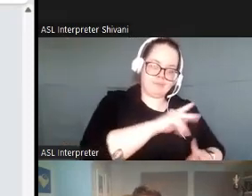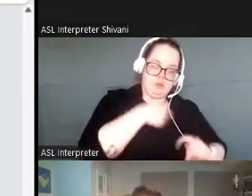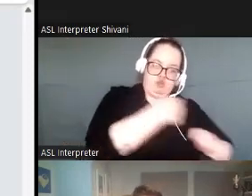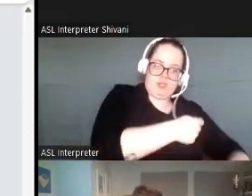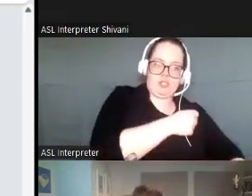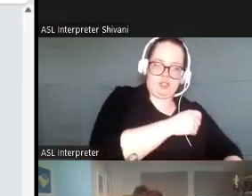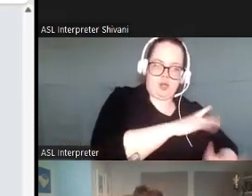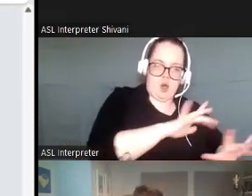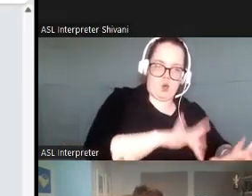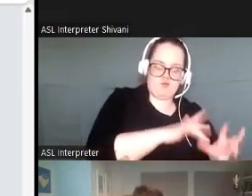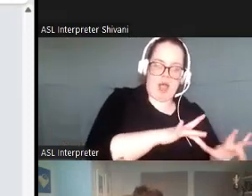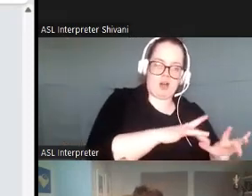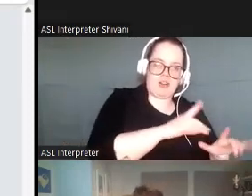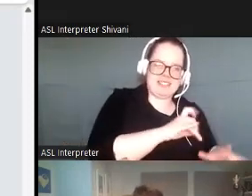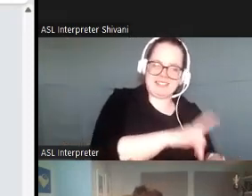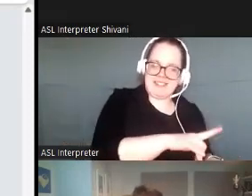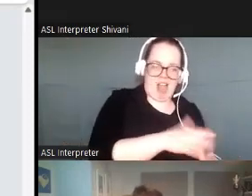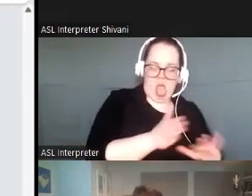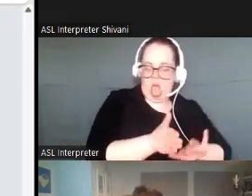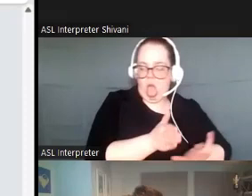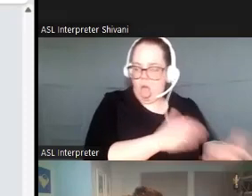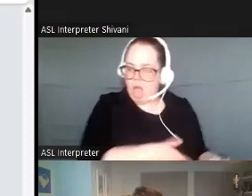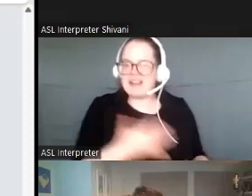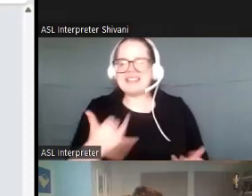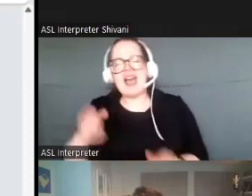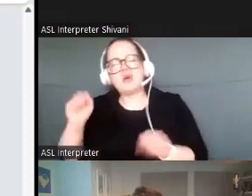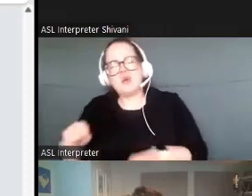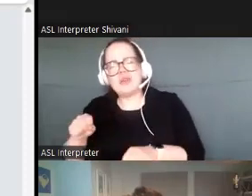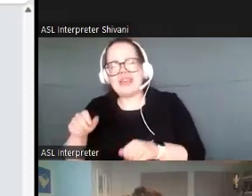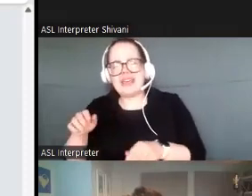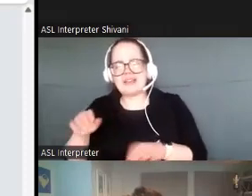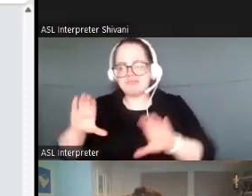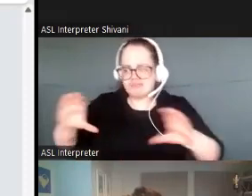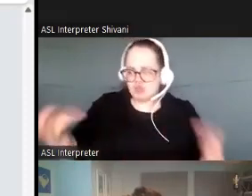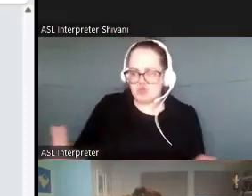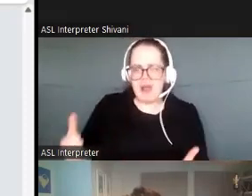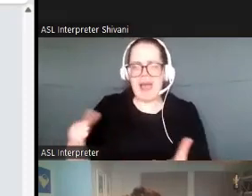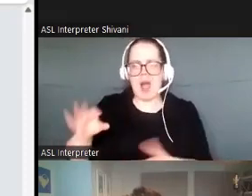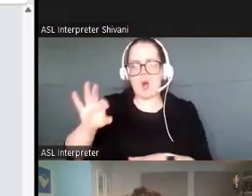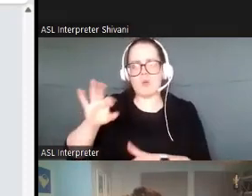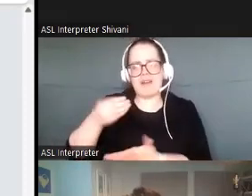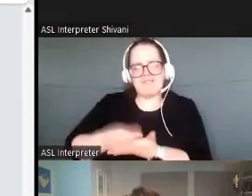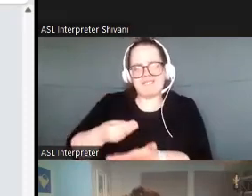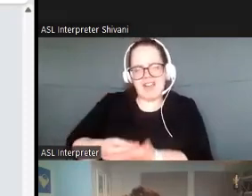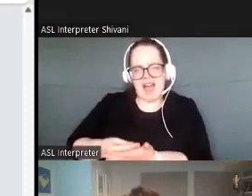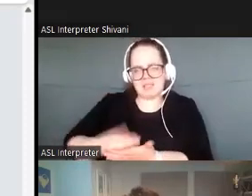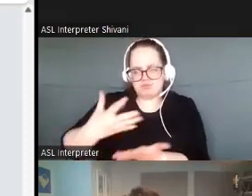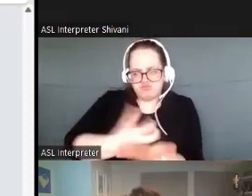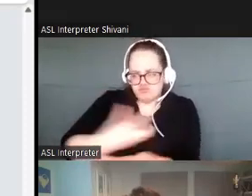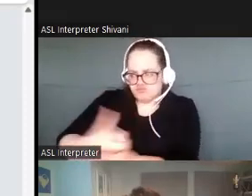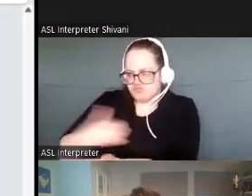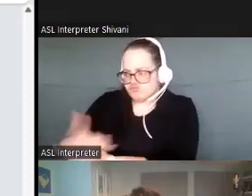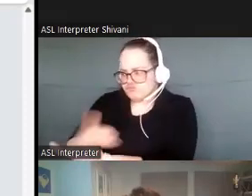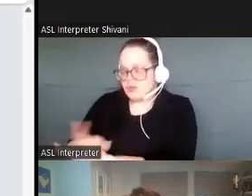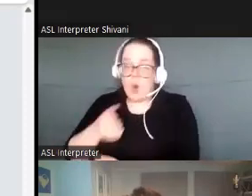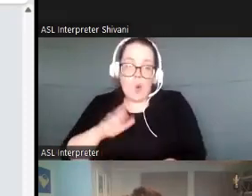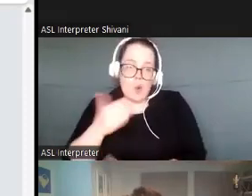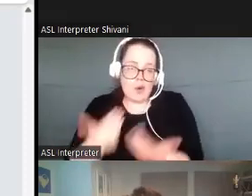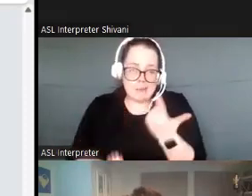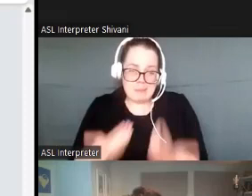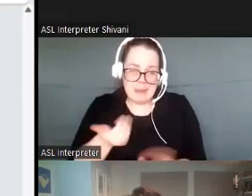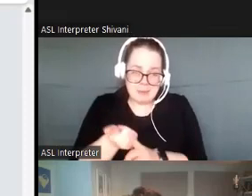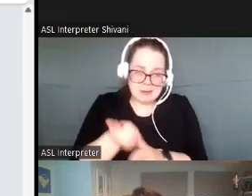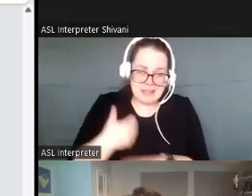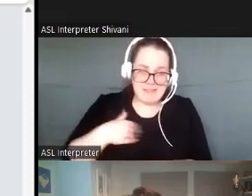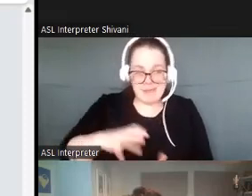crowdfunding. Everybody knows about GoFundMe and all the other ones that you can crowdfund and get money. Or you might have a rich uncle or aunt somewhere